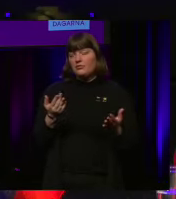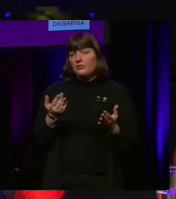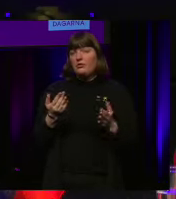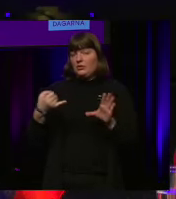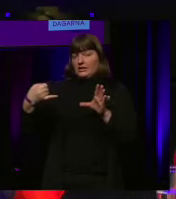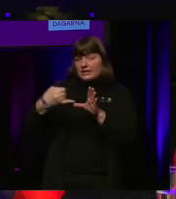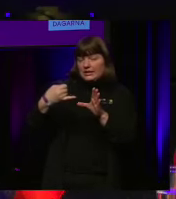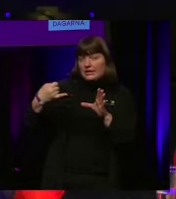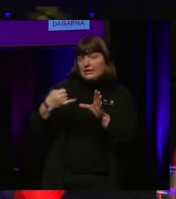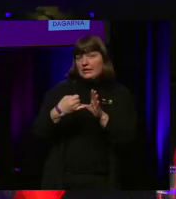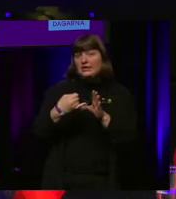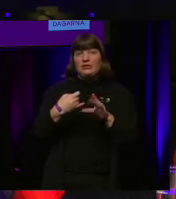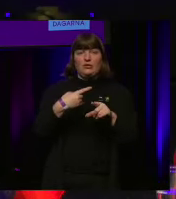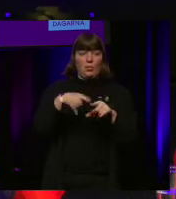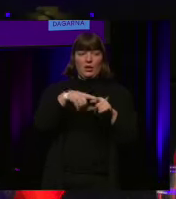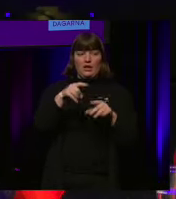include stateless people,